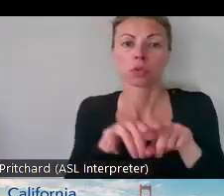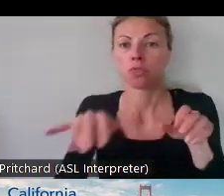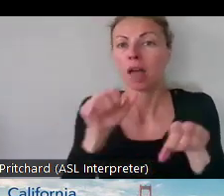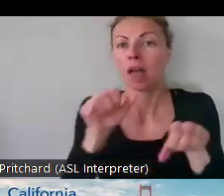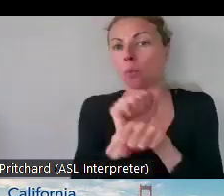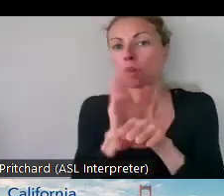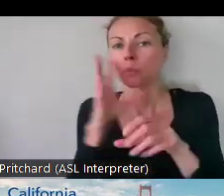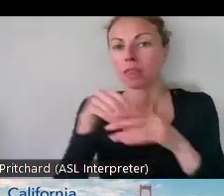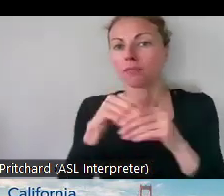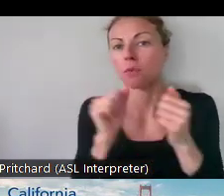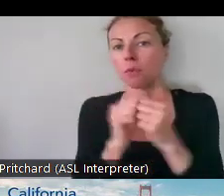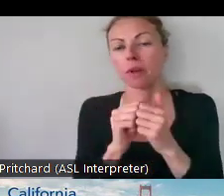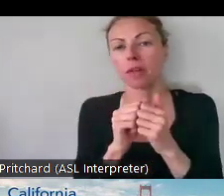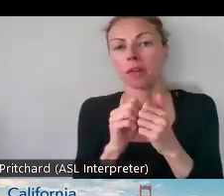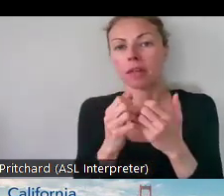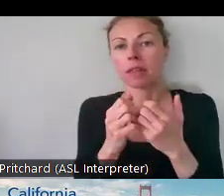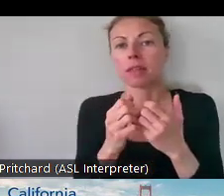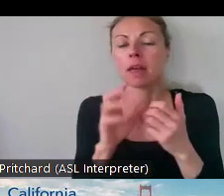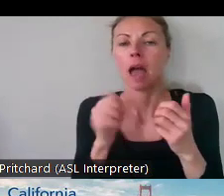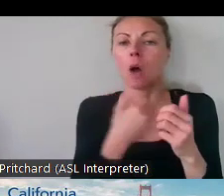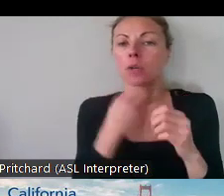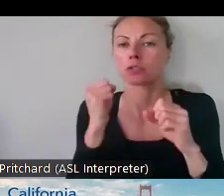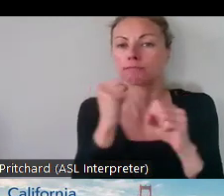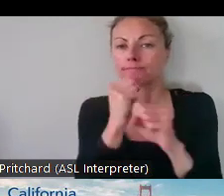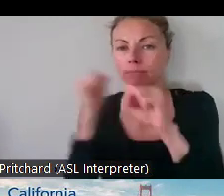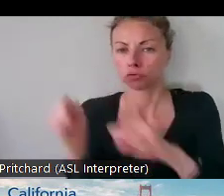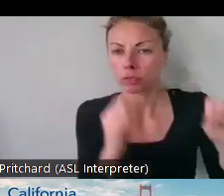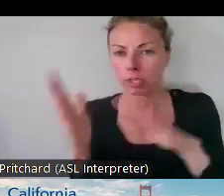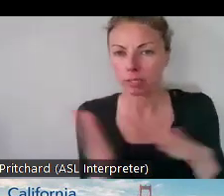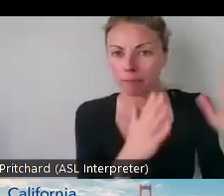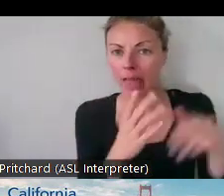incorporating into our strategic planning thinking and processes as well.